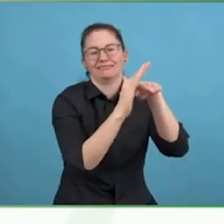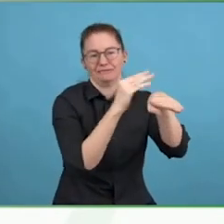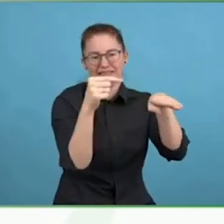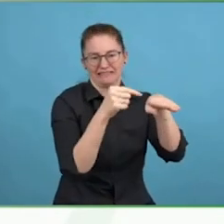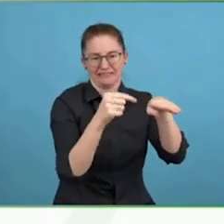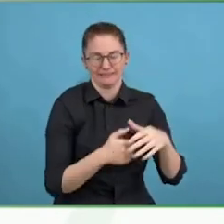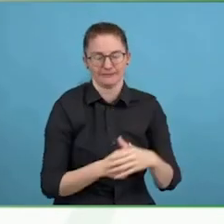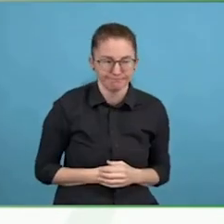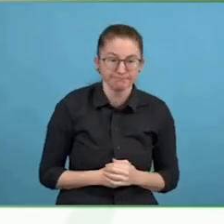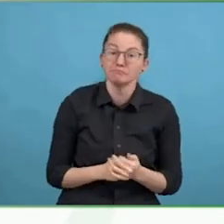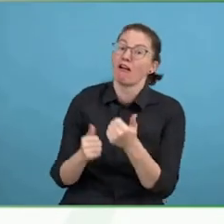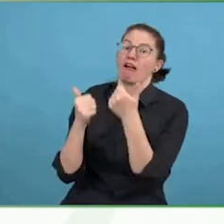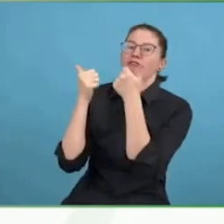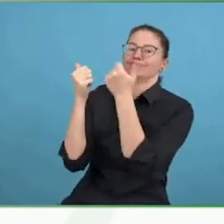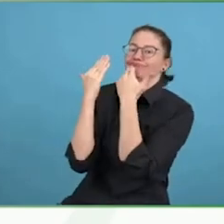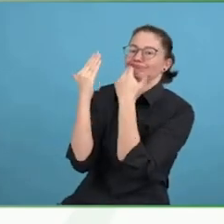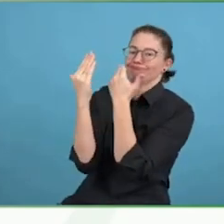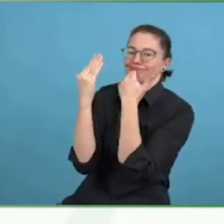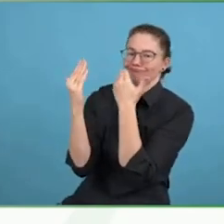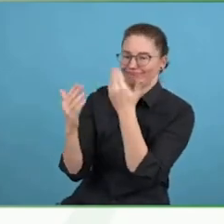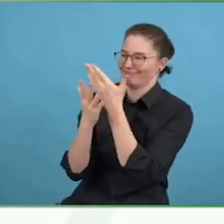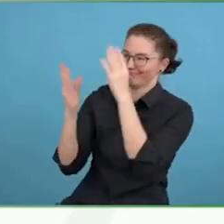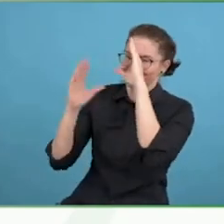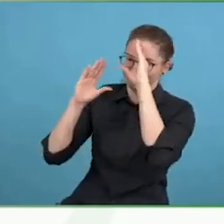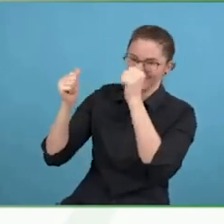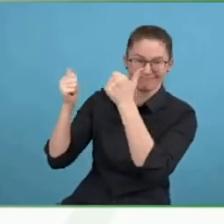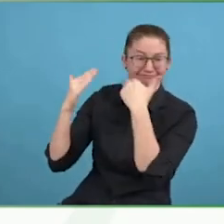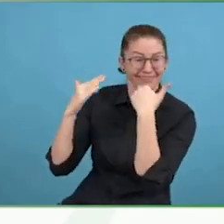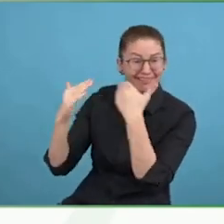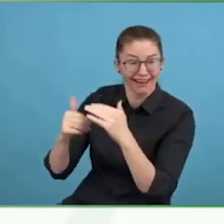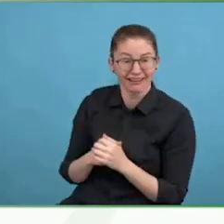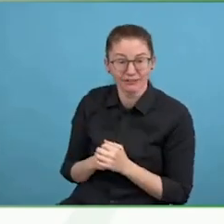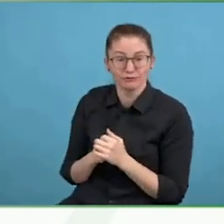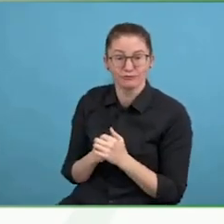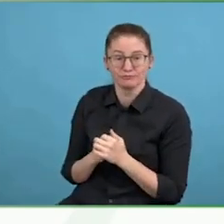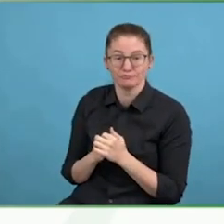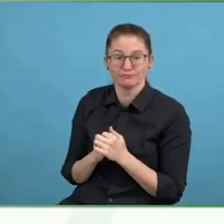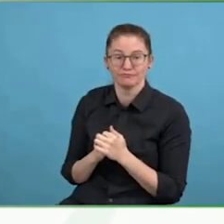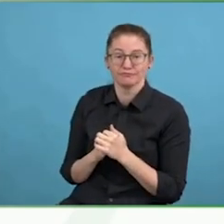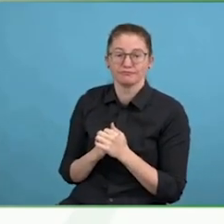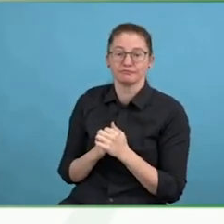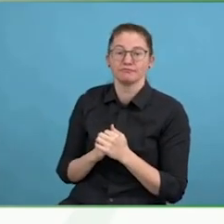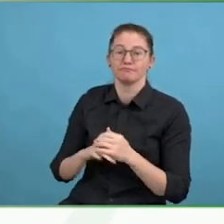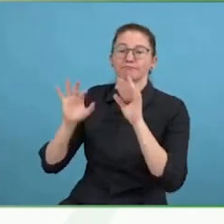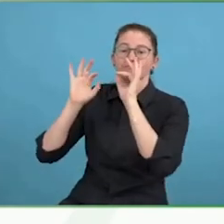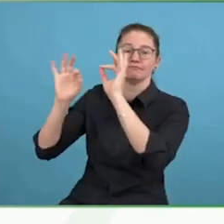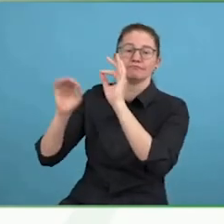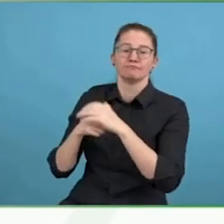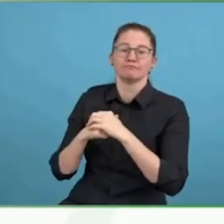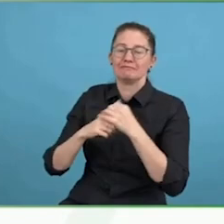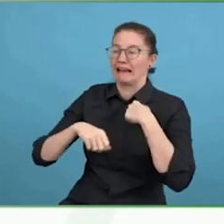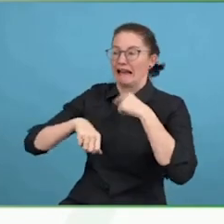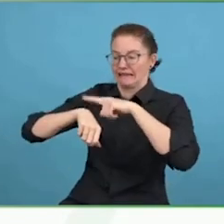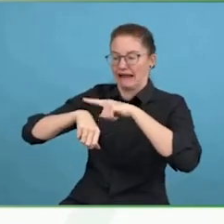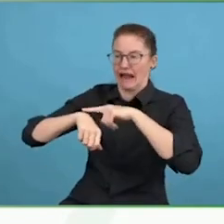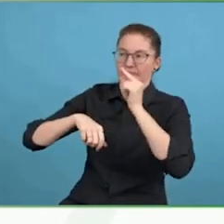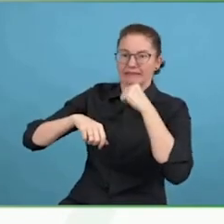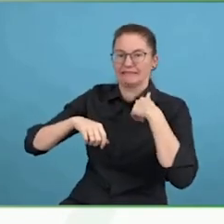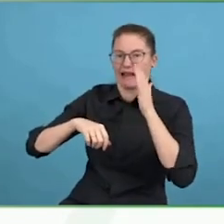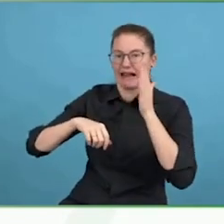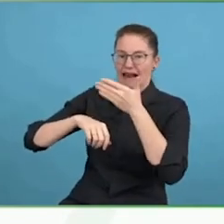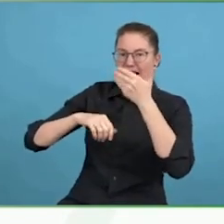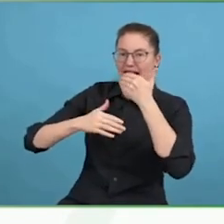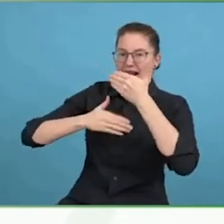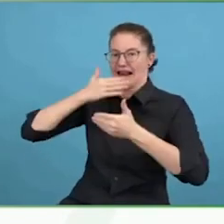So let's move on to three different sets of things. The national framework, the laws,